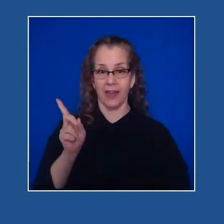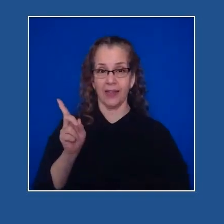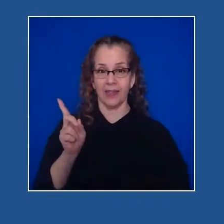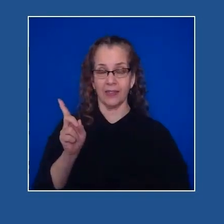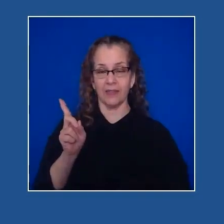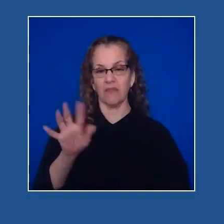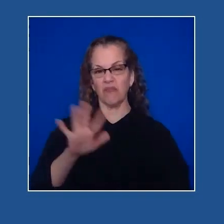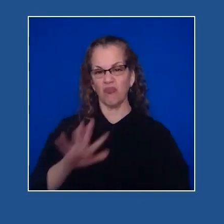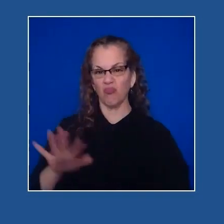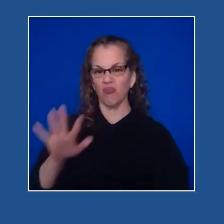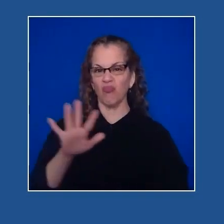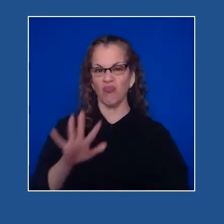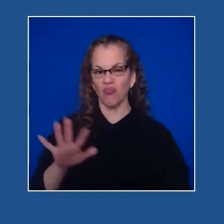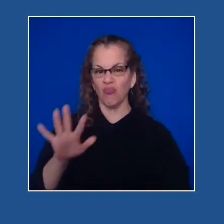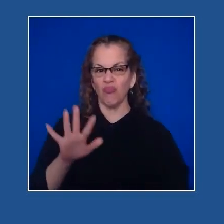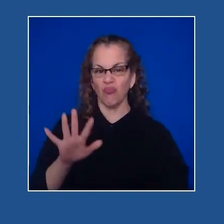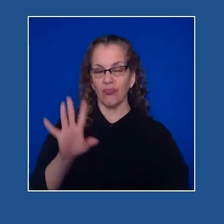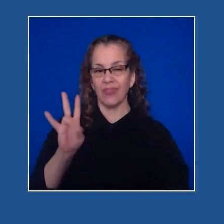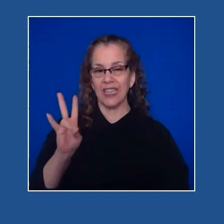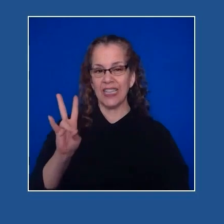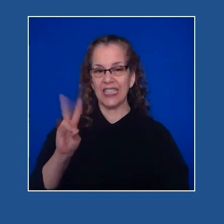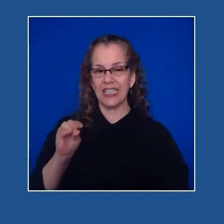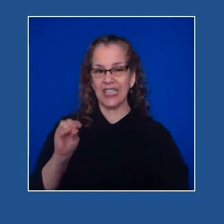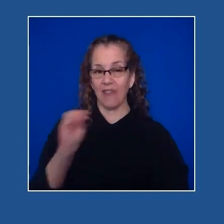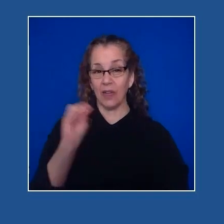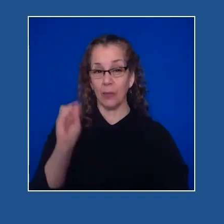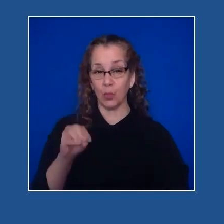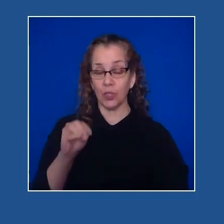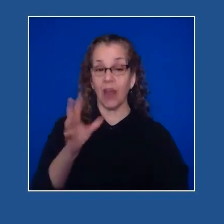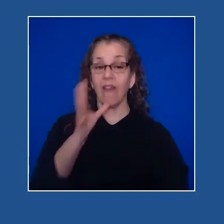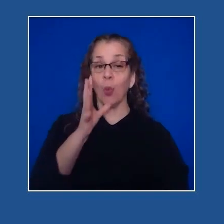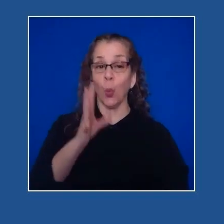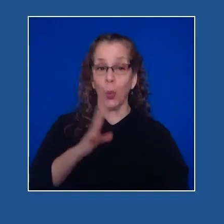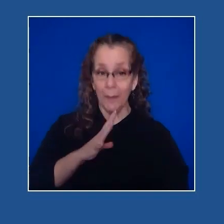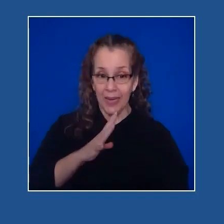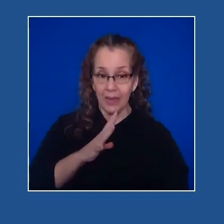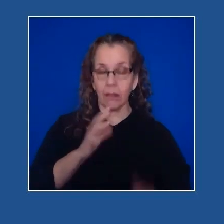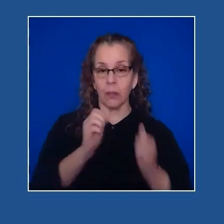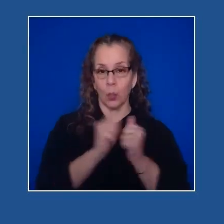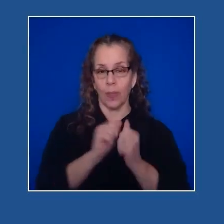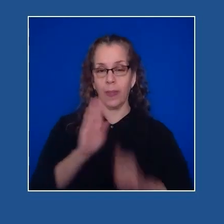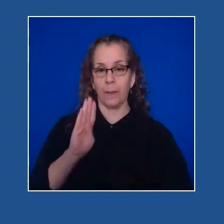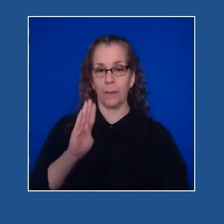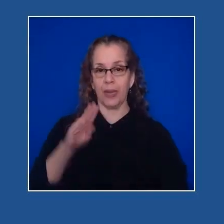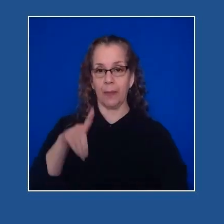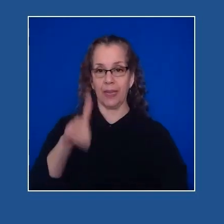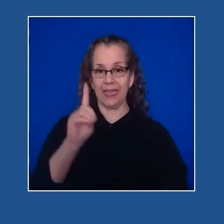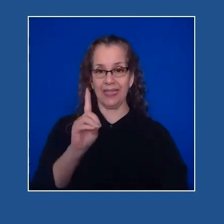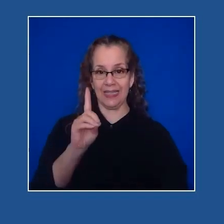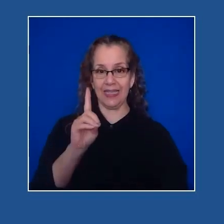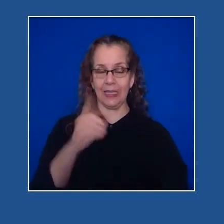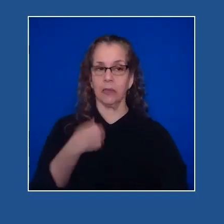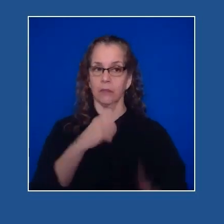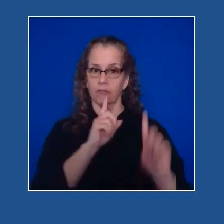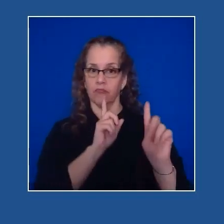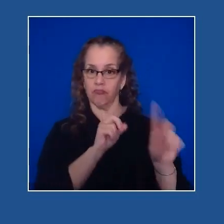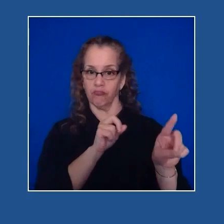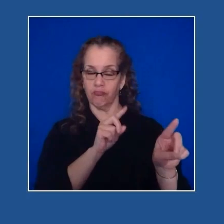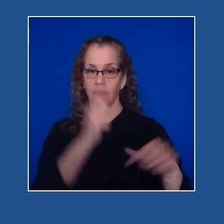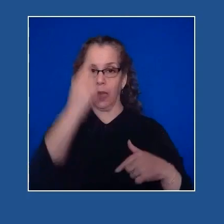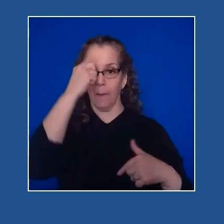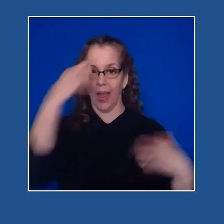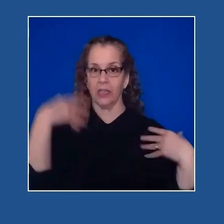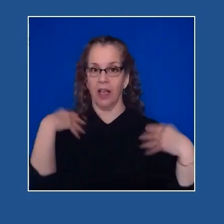less 70% of women with BPD who are seen in mental health services, whereas we